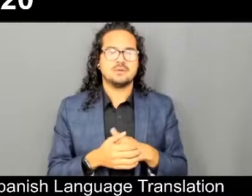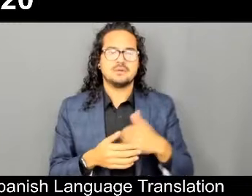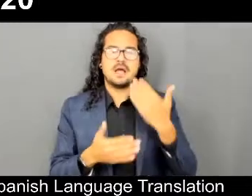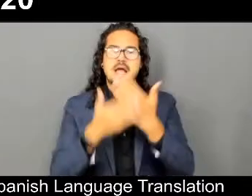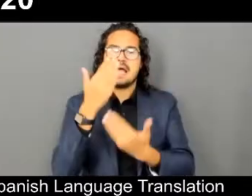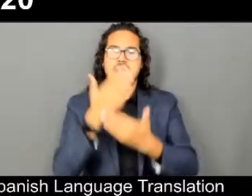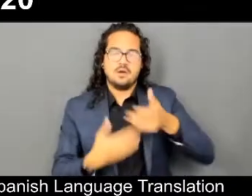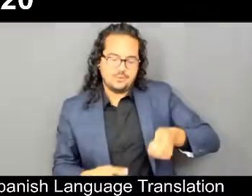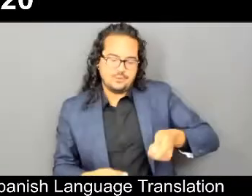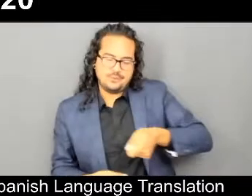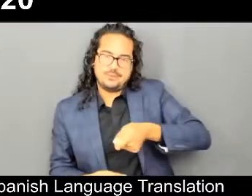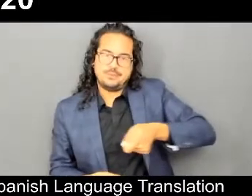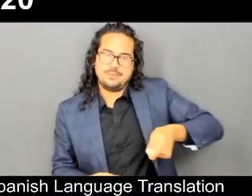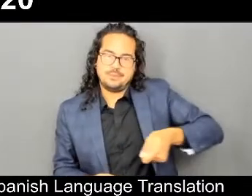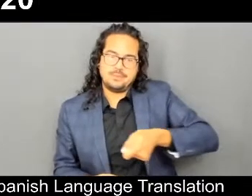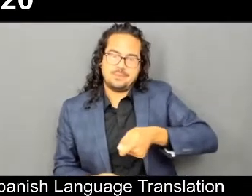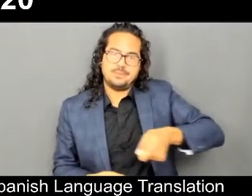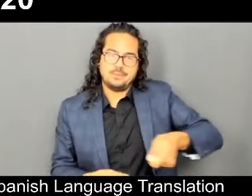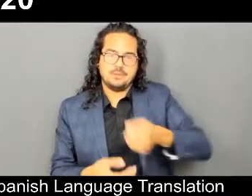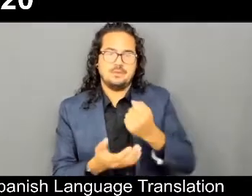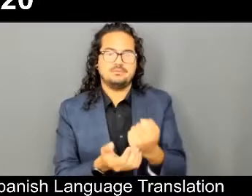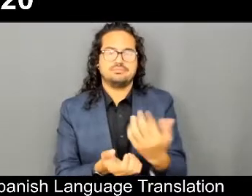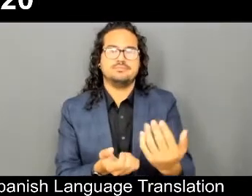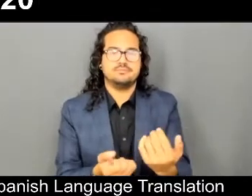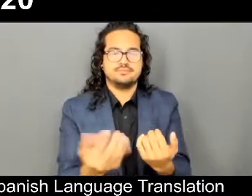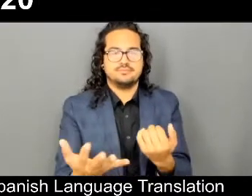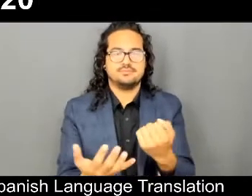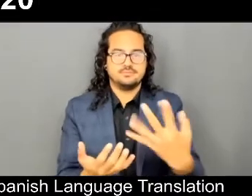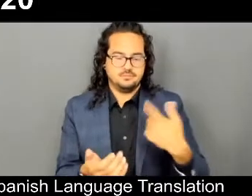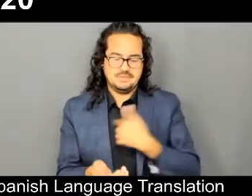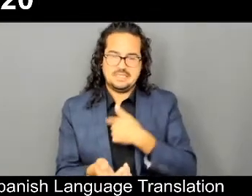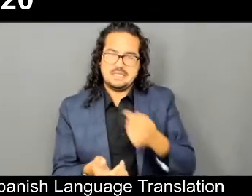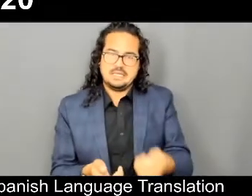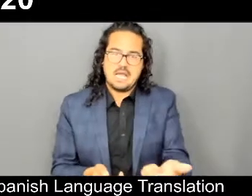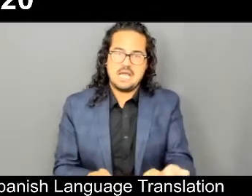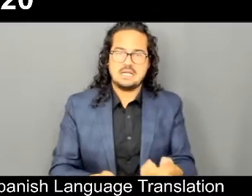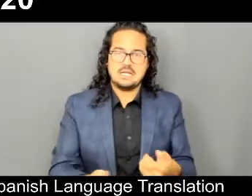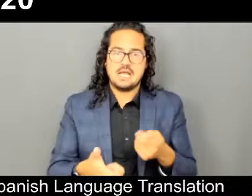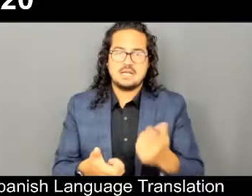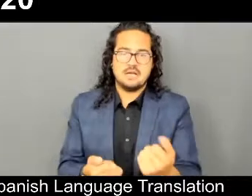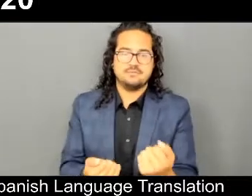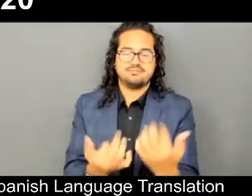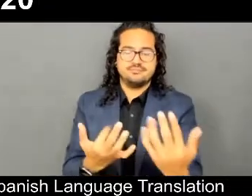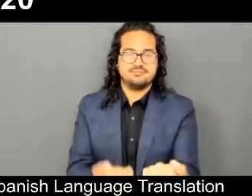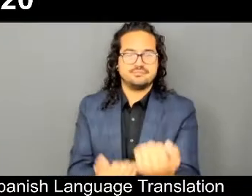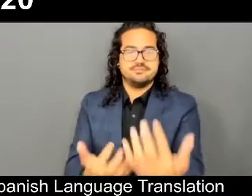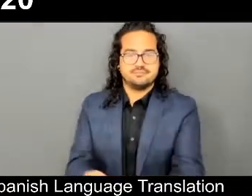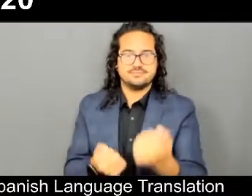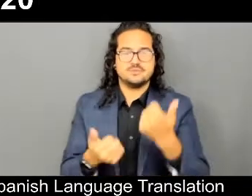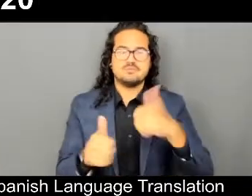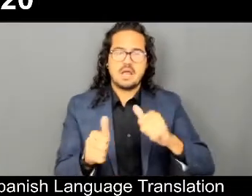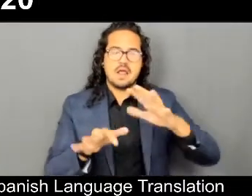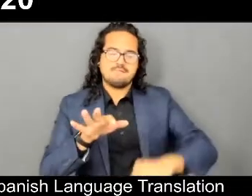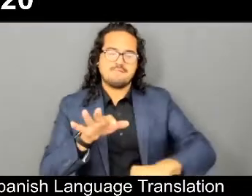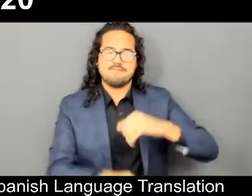aerial ignition with the drone the last few days and trying to fill in some pockets. As we look at some of the